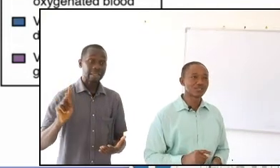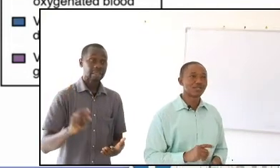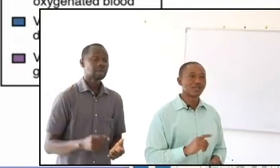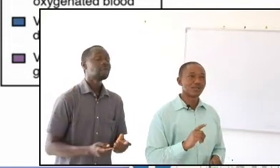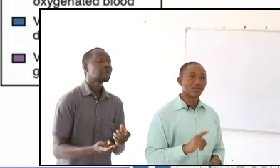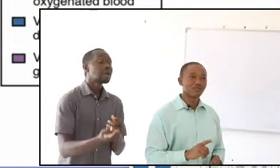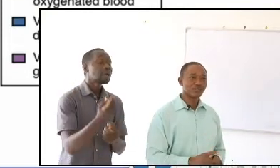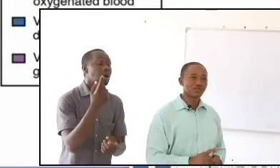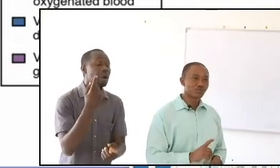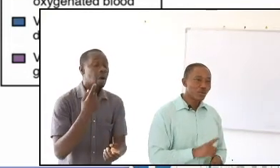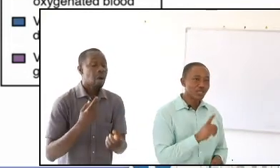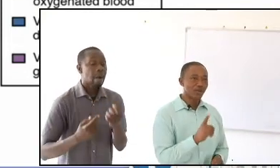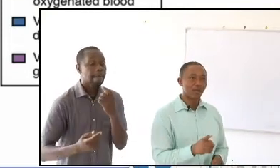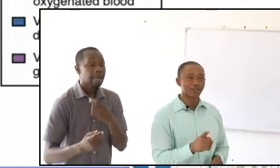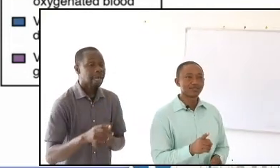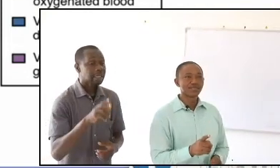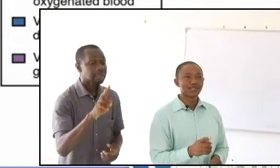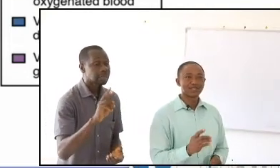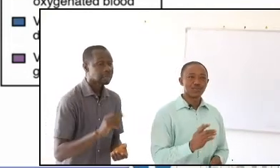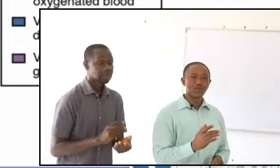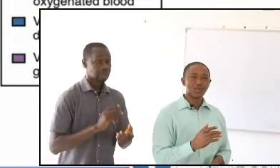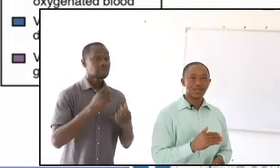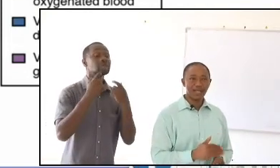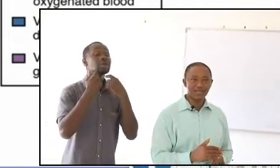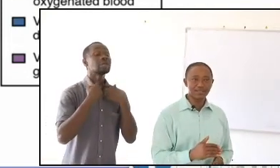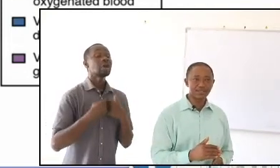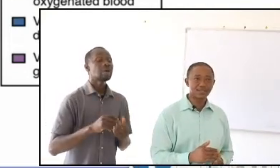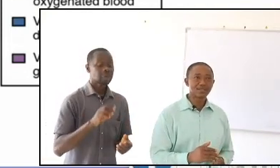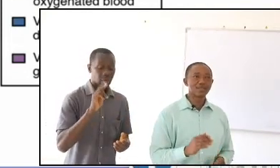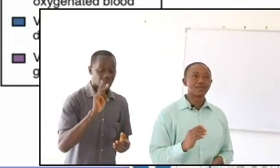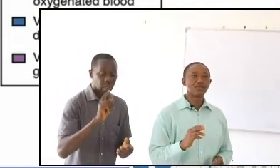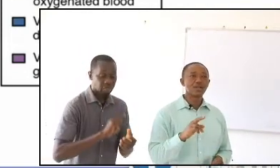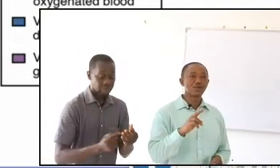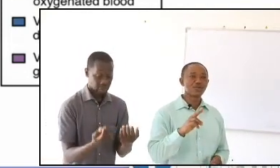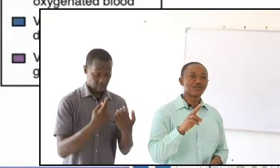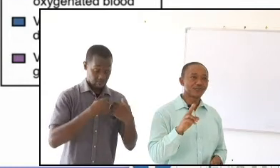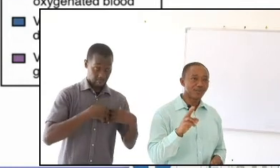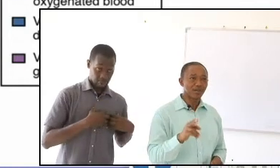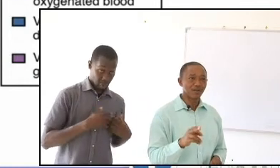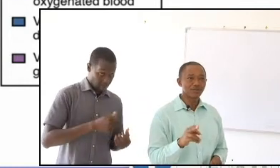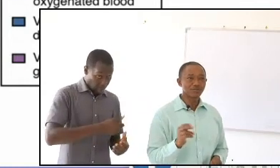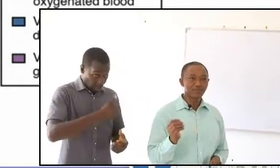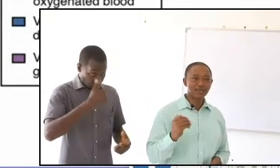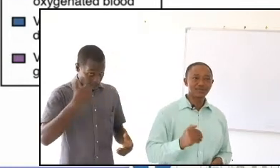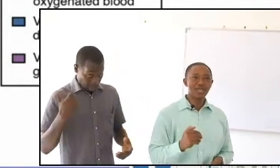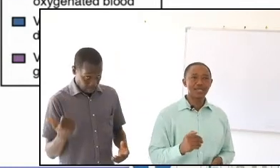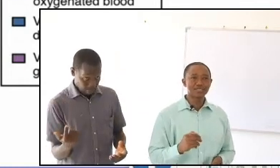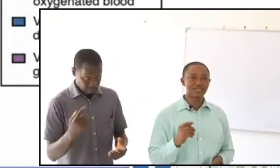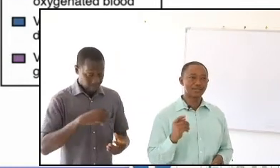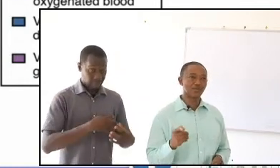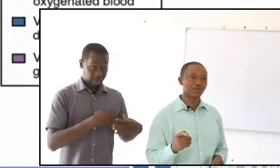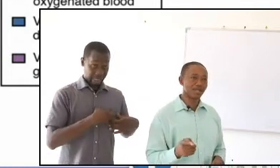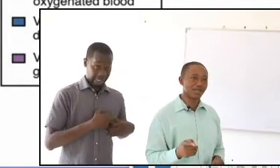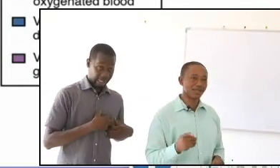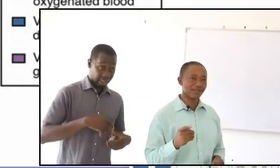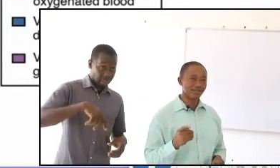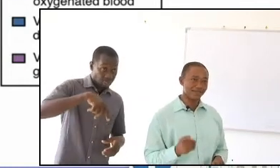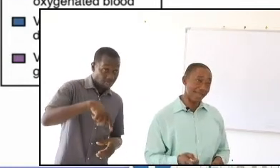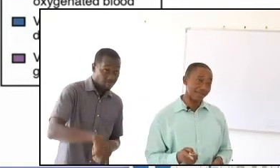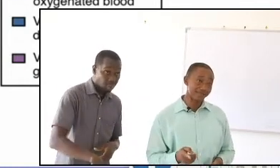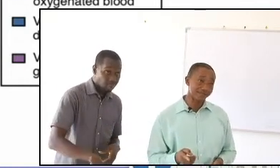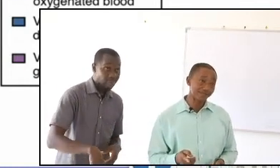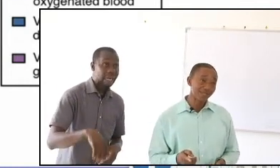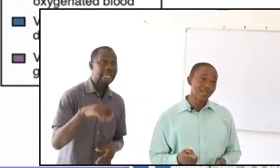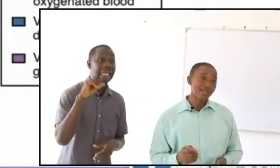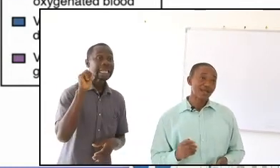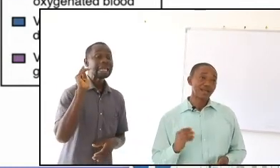lungs, the blood vessel to the lung is the pulmonary artery. The one coming from the lung back to the heart is the pulmonary